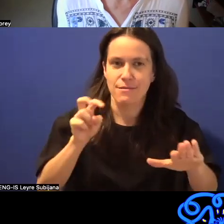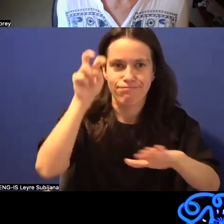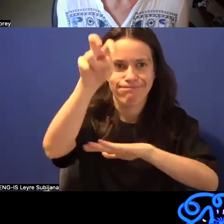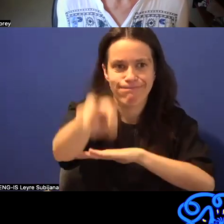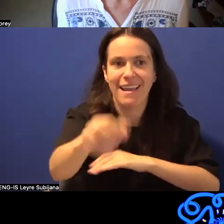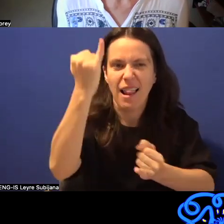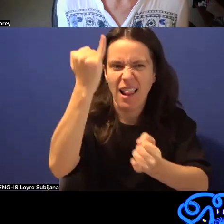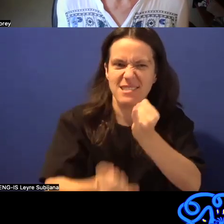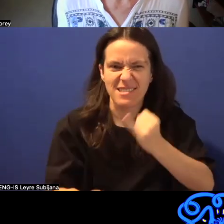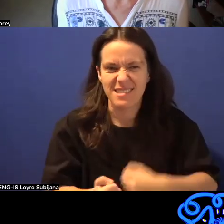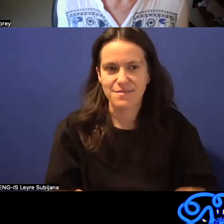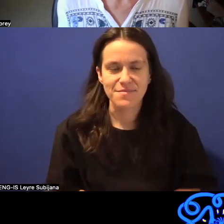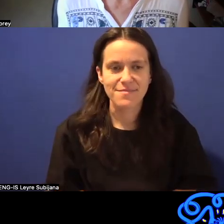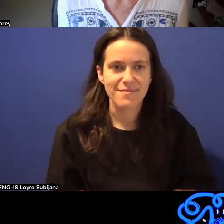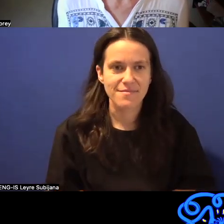end